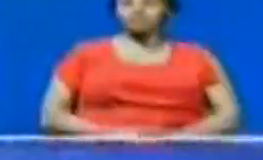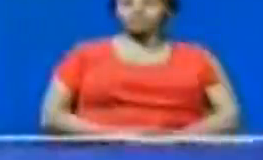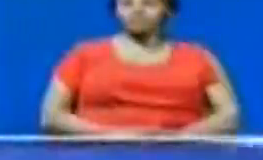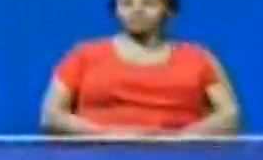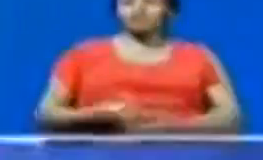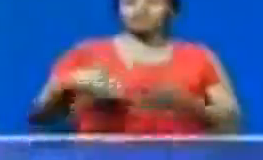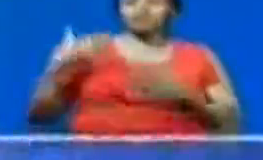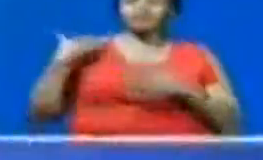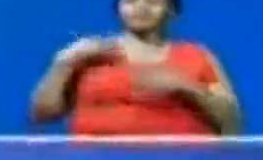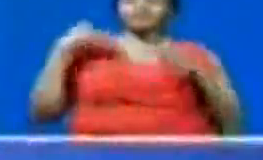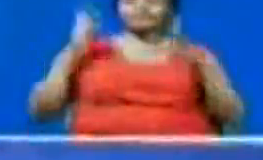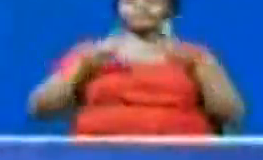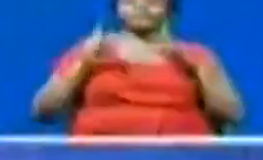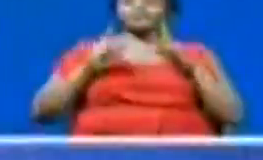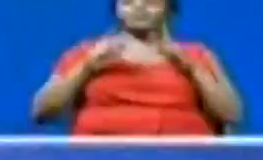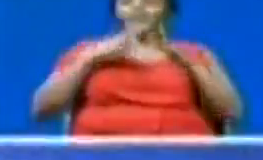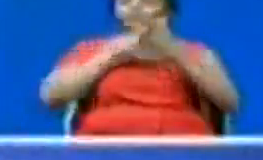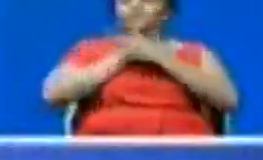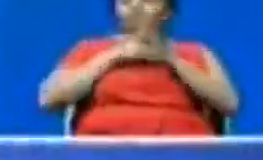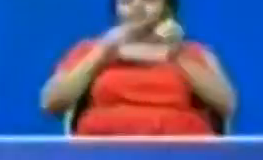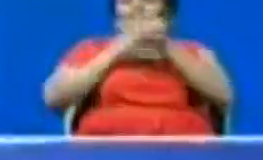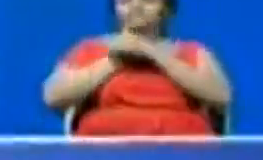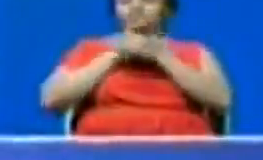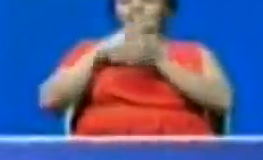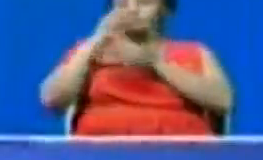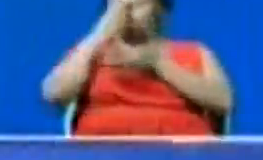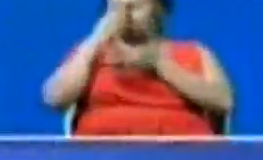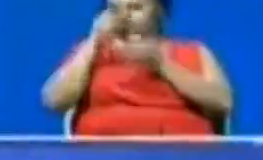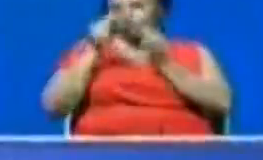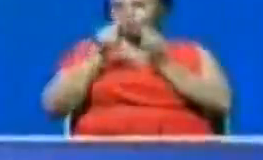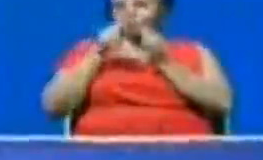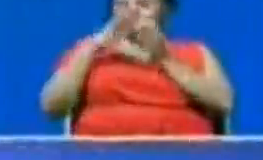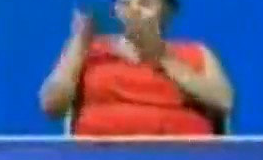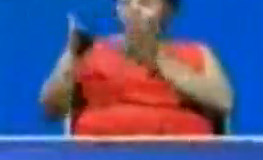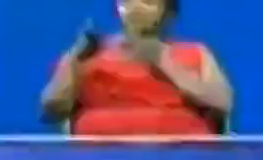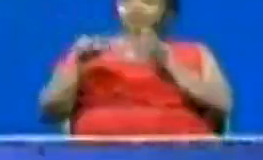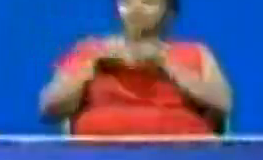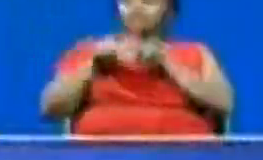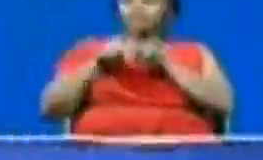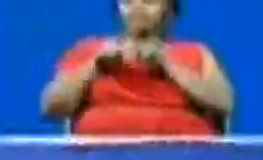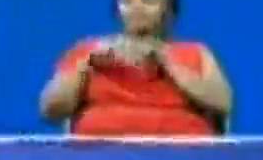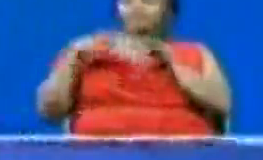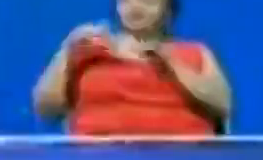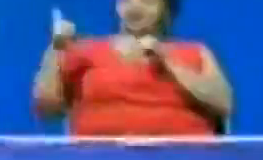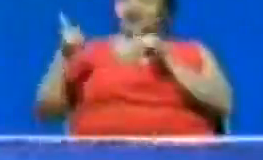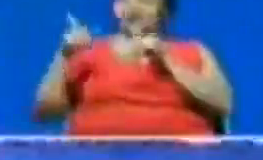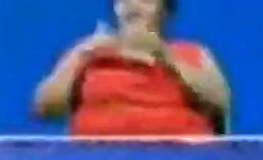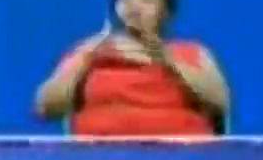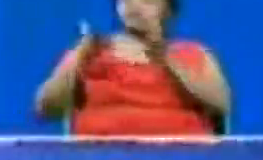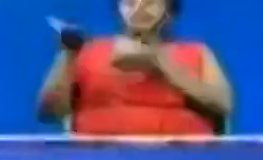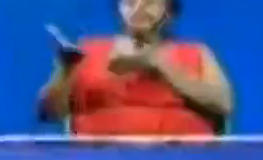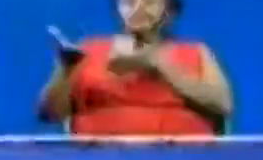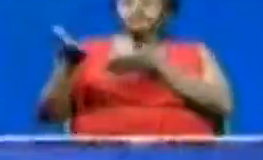A former four-turned-strong ally, Deputy President William Ruto. Present also were a host of other local leaders.